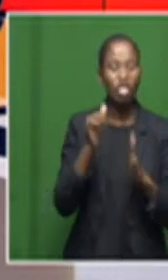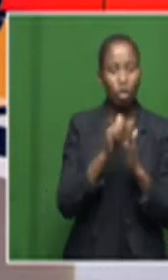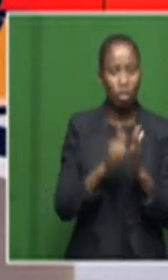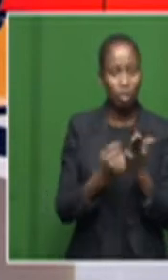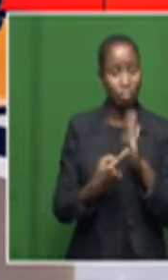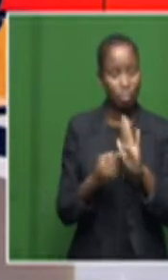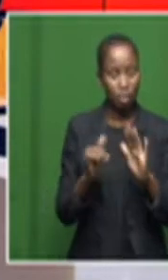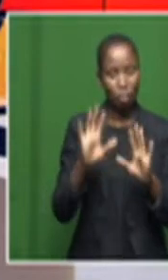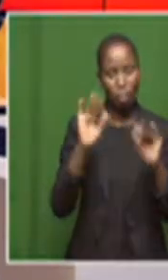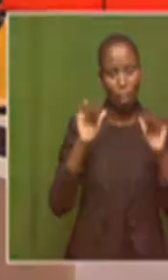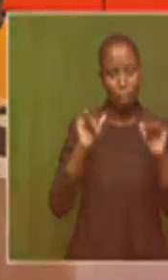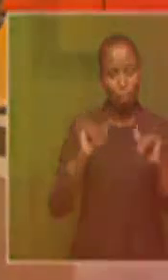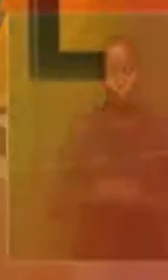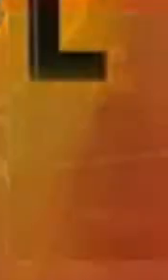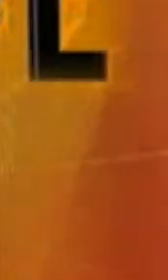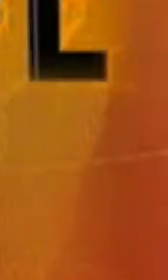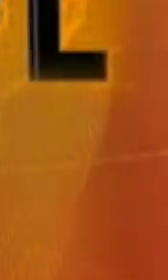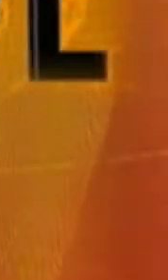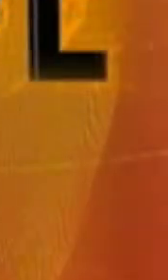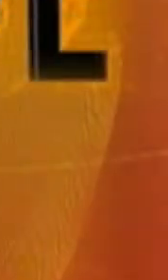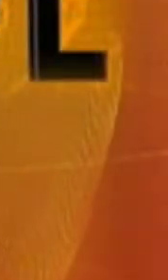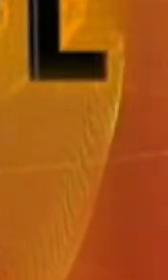is up next. Bye-bye, everyone.